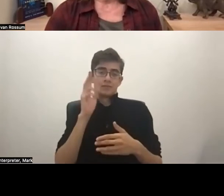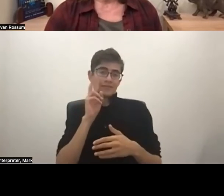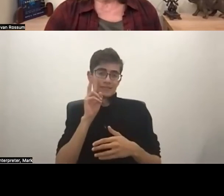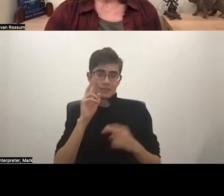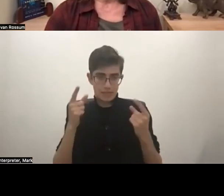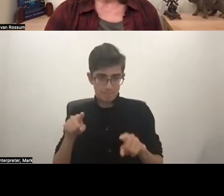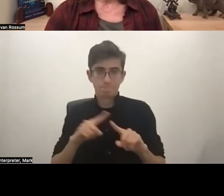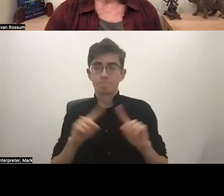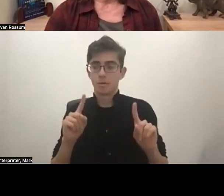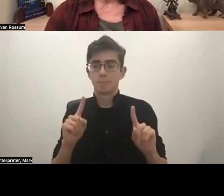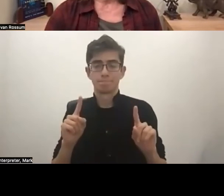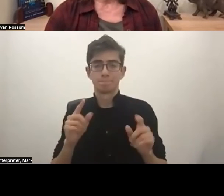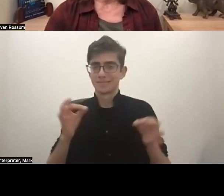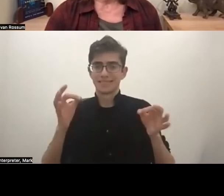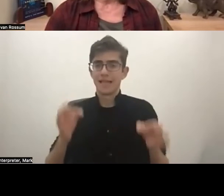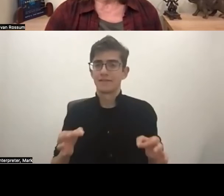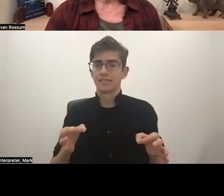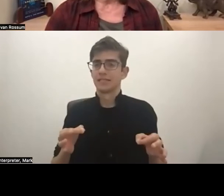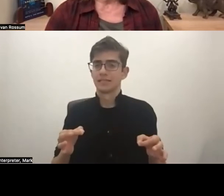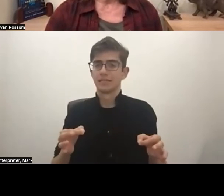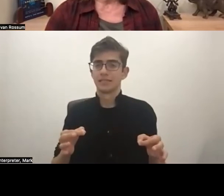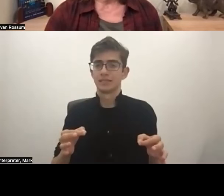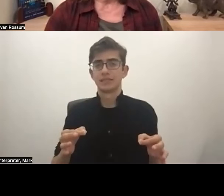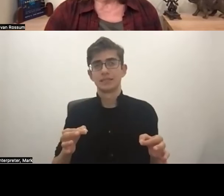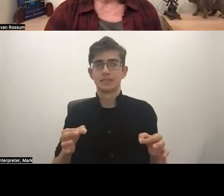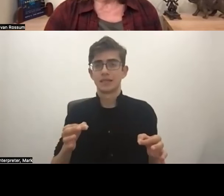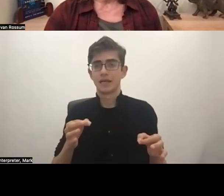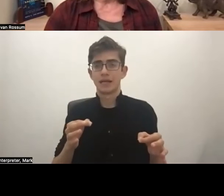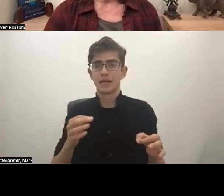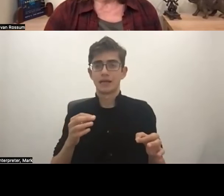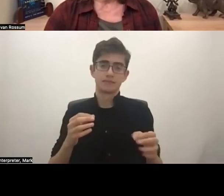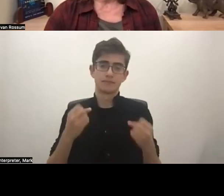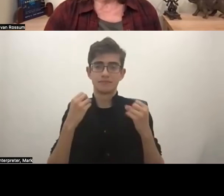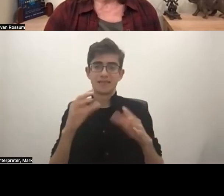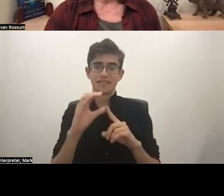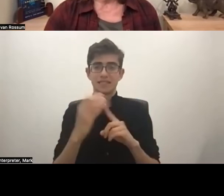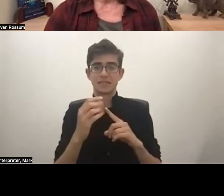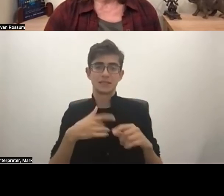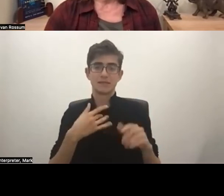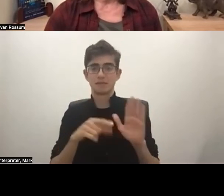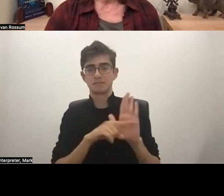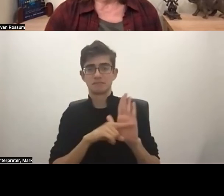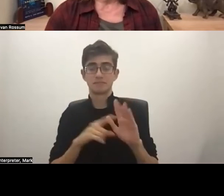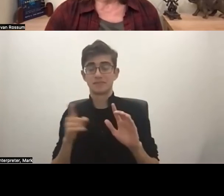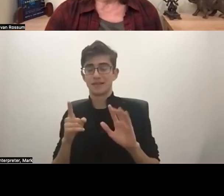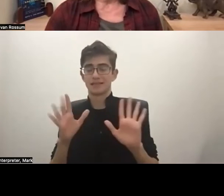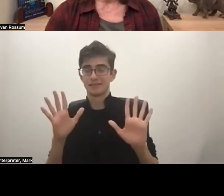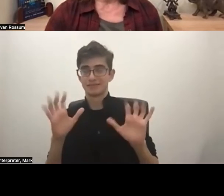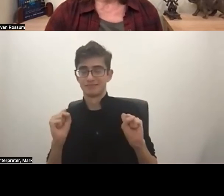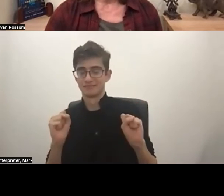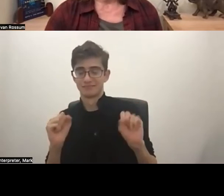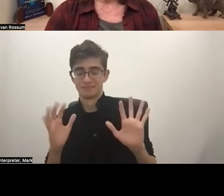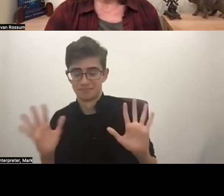yeah, definitely not as afraid of strict scrutiny in this case as I usually am with other cases.